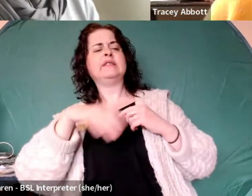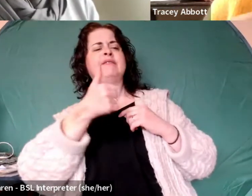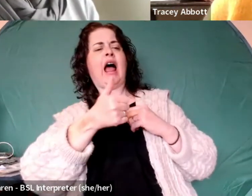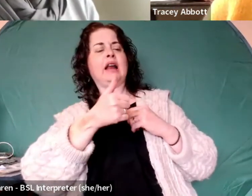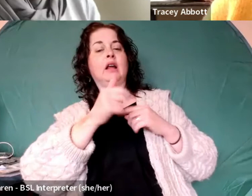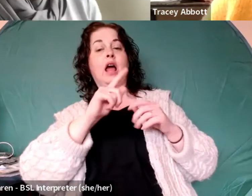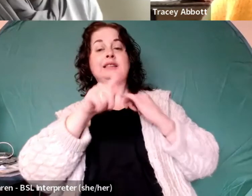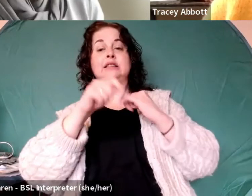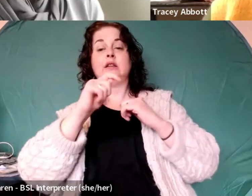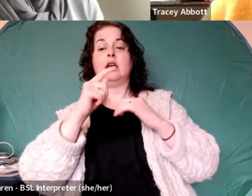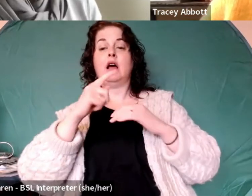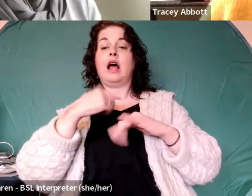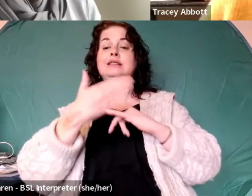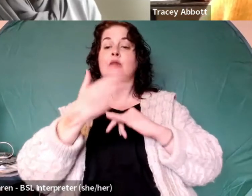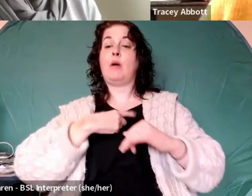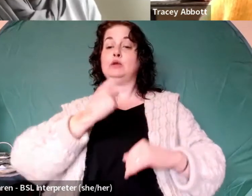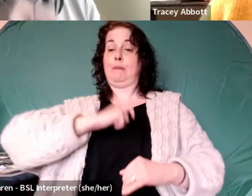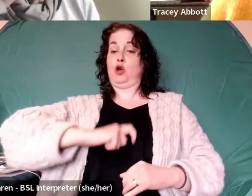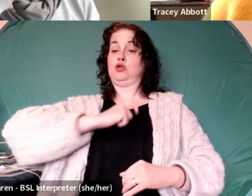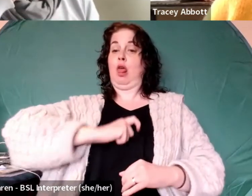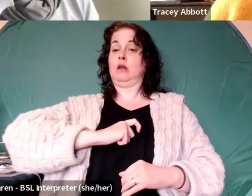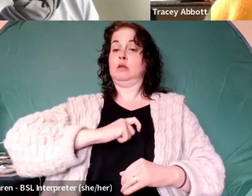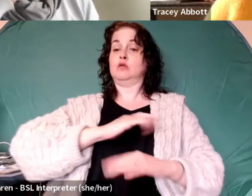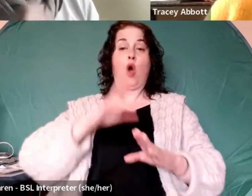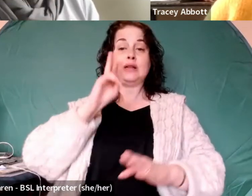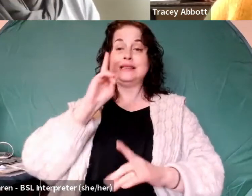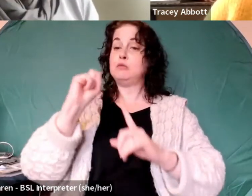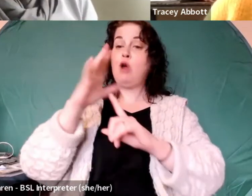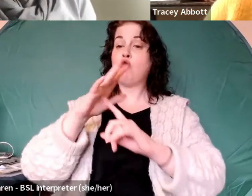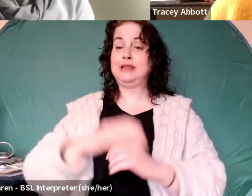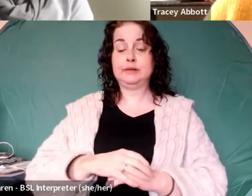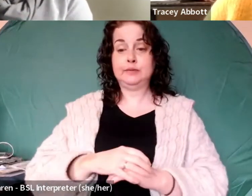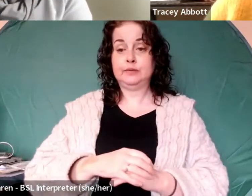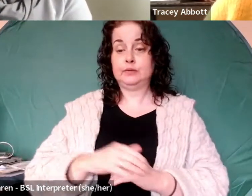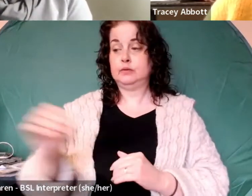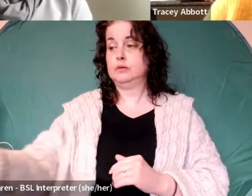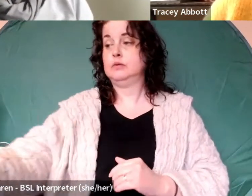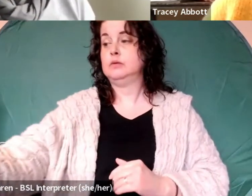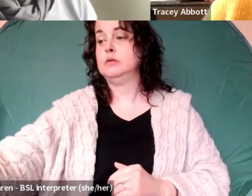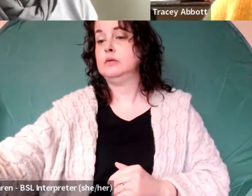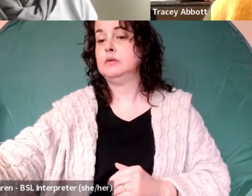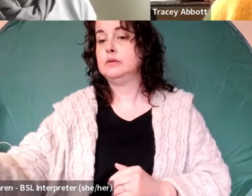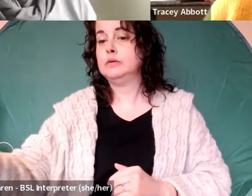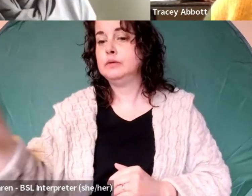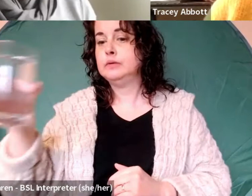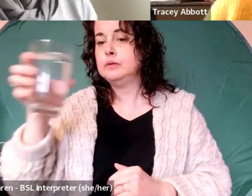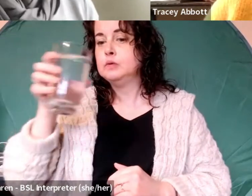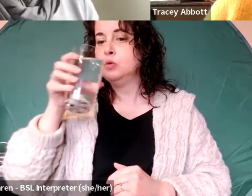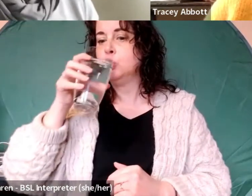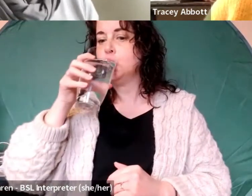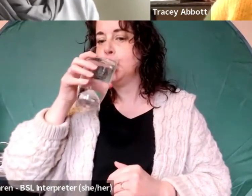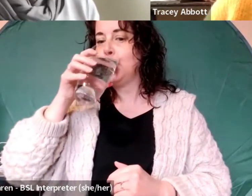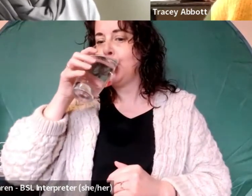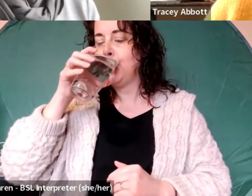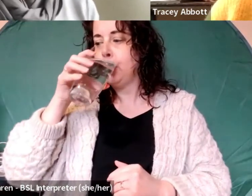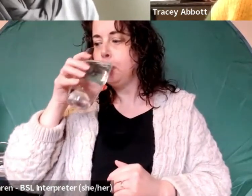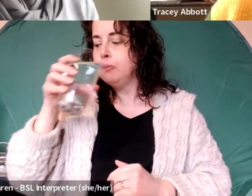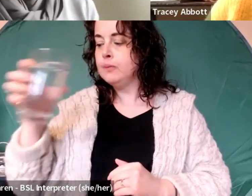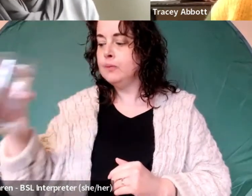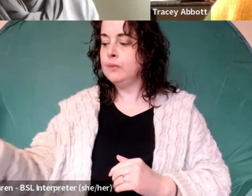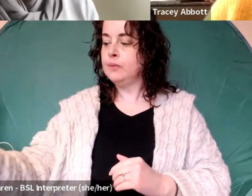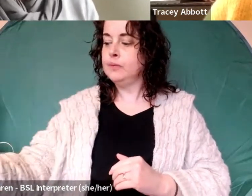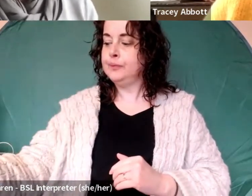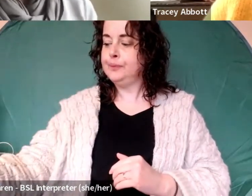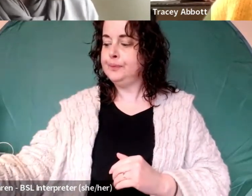And it's personal stories. It's not seen as a priority, is it? No, it's not. I think I'm wondering if that's changing a little bit. I mean, for the sake